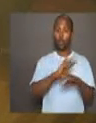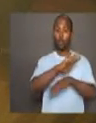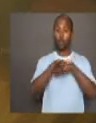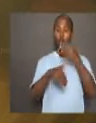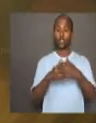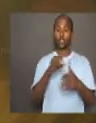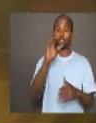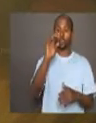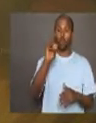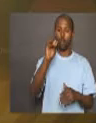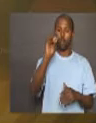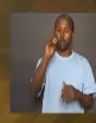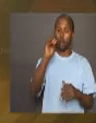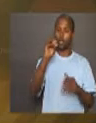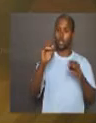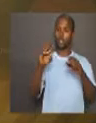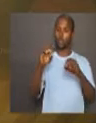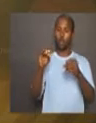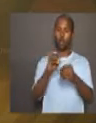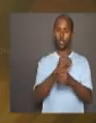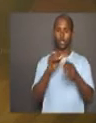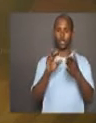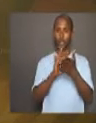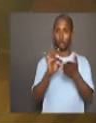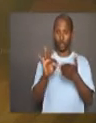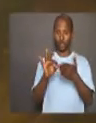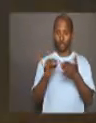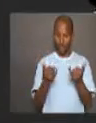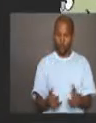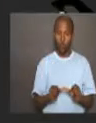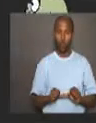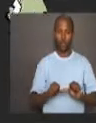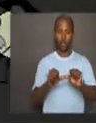odd numbers. Go ahead now, students.